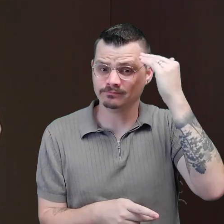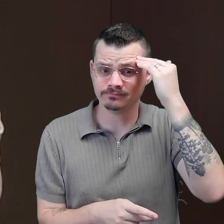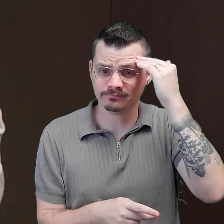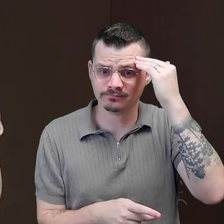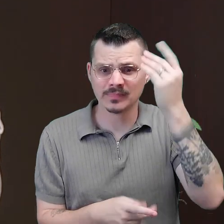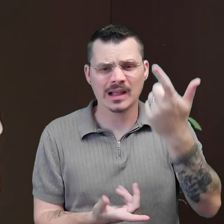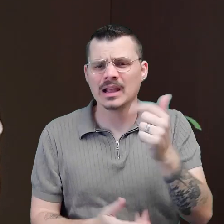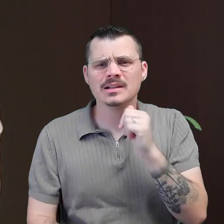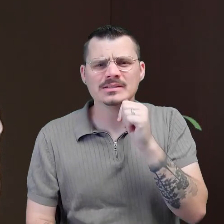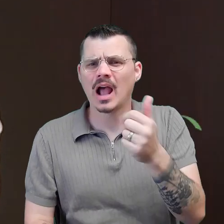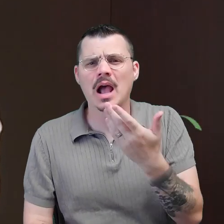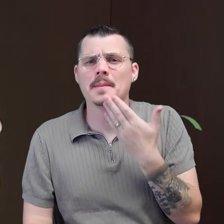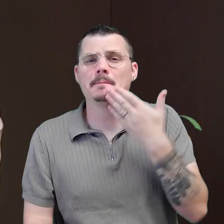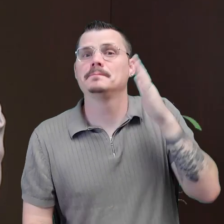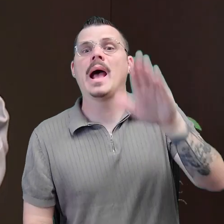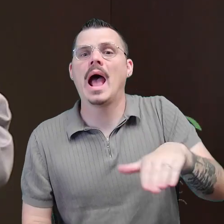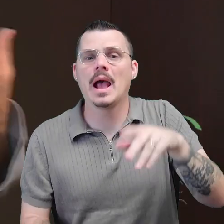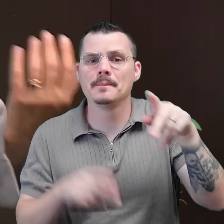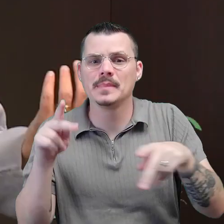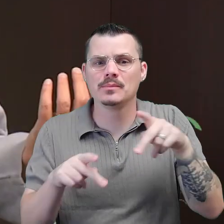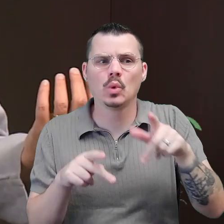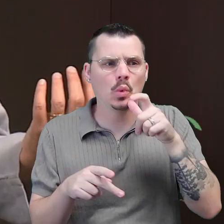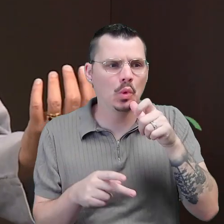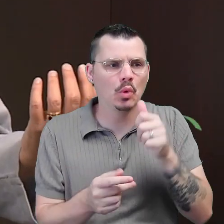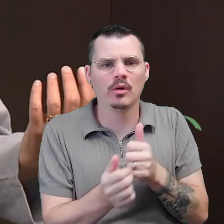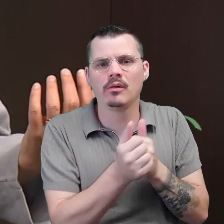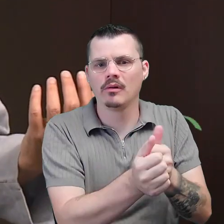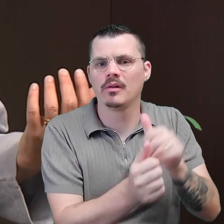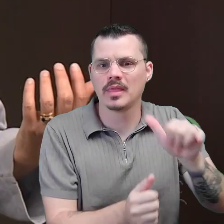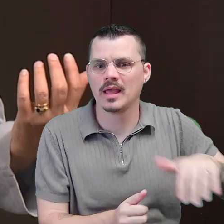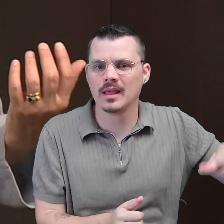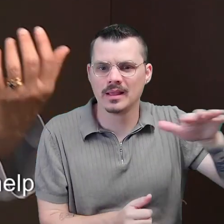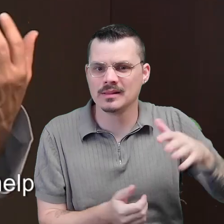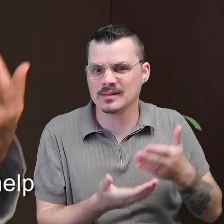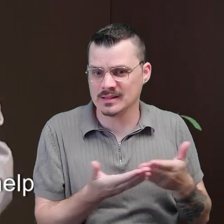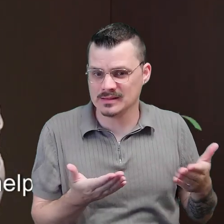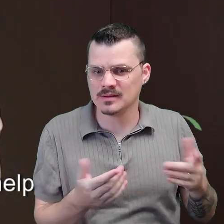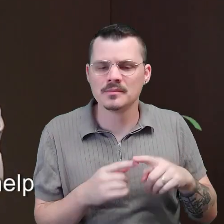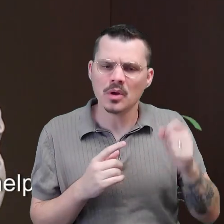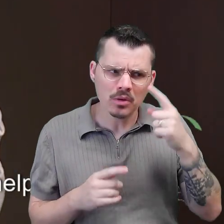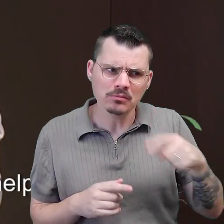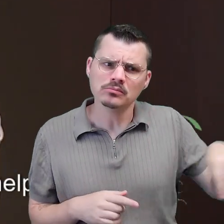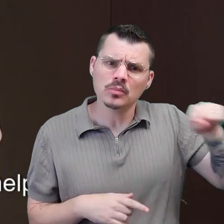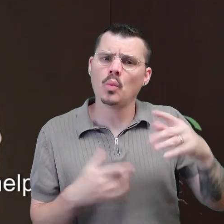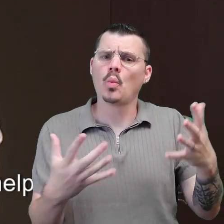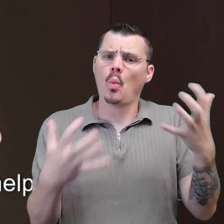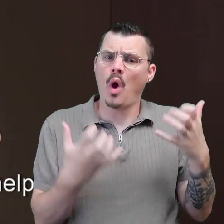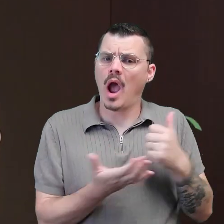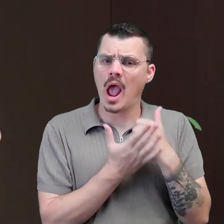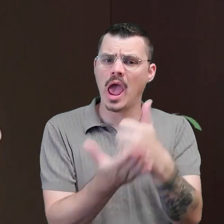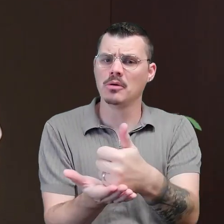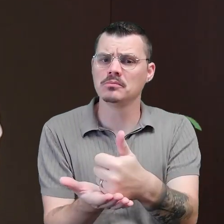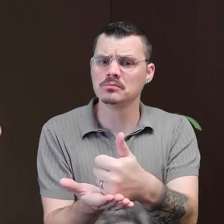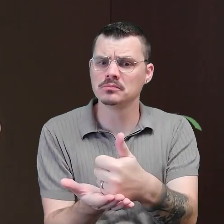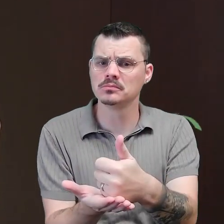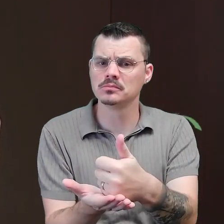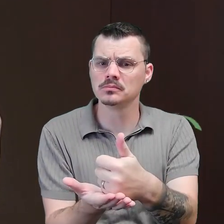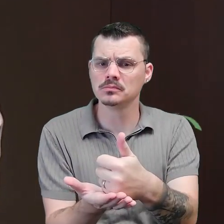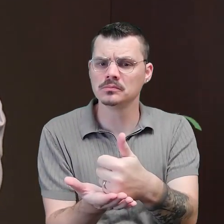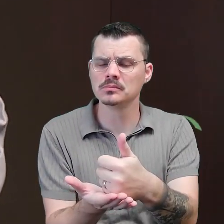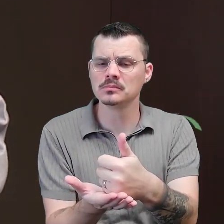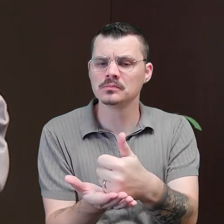and it's not bad people that do these ineffective things, of course. These are people that desperately want to help.